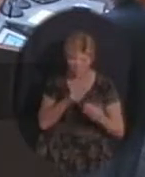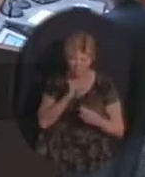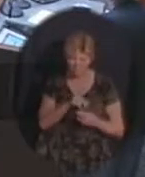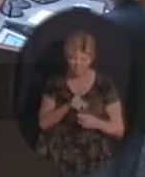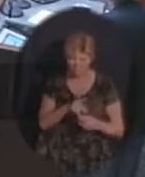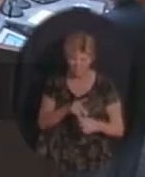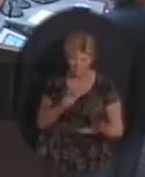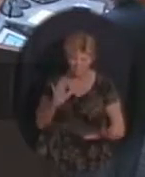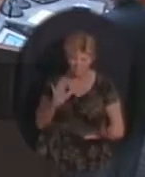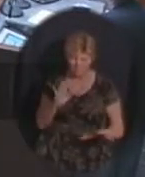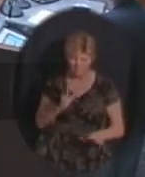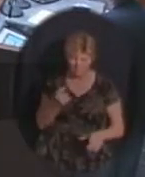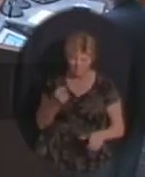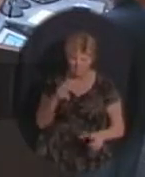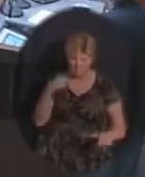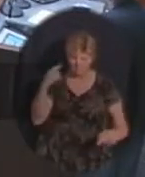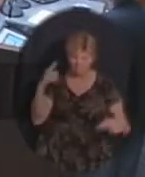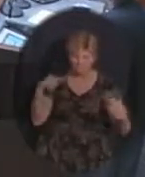as an old-timer, that